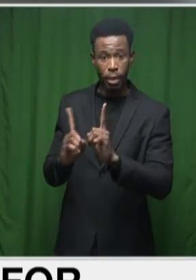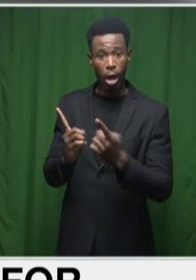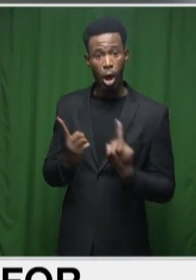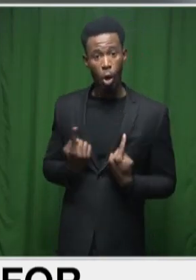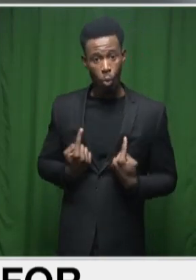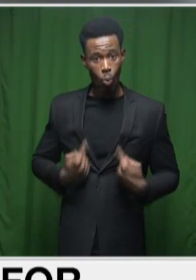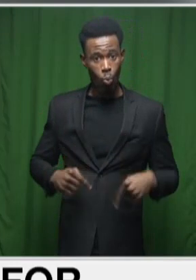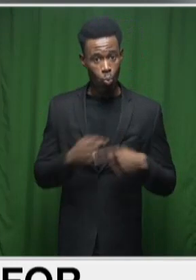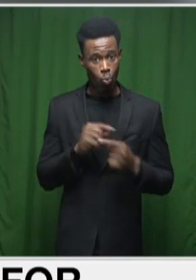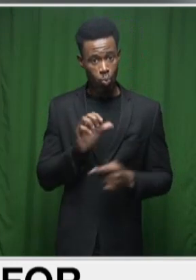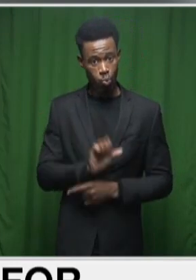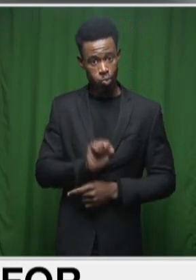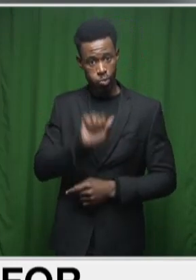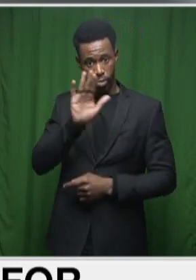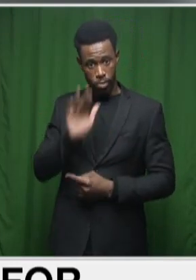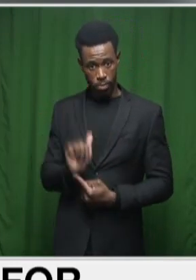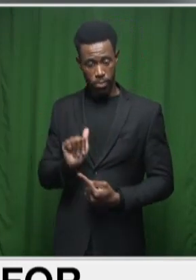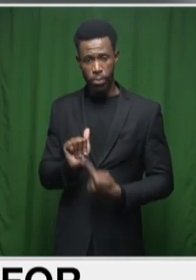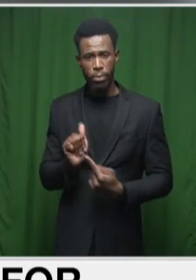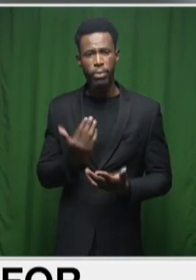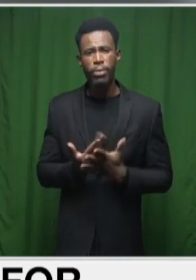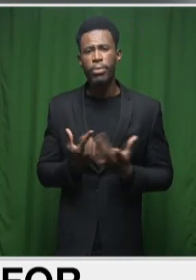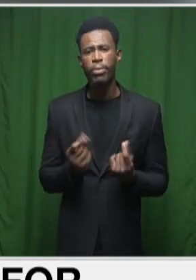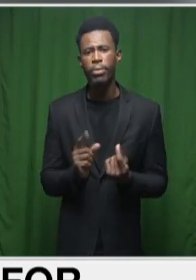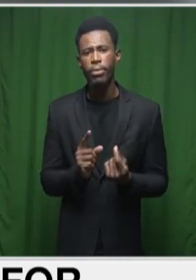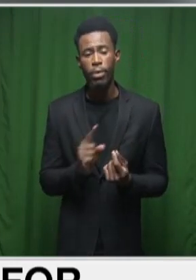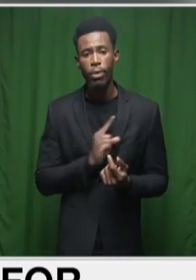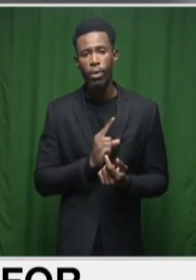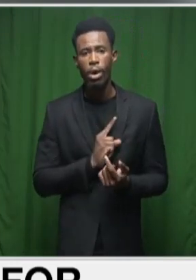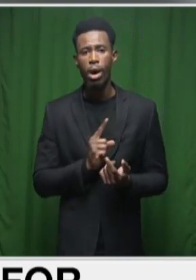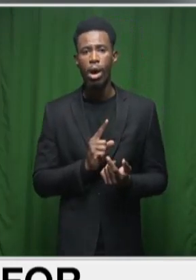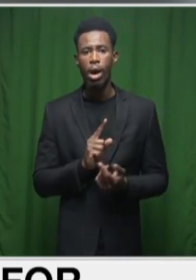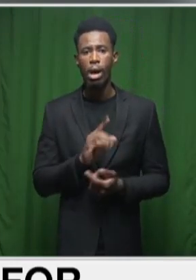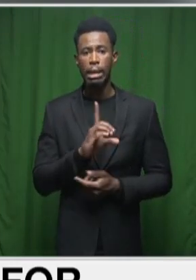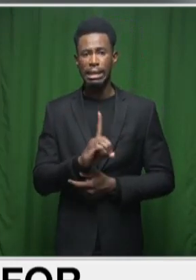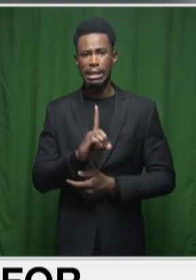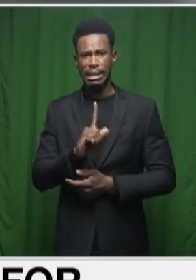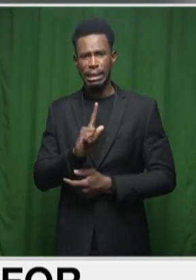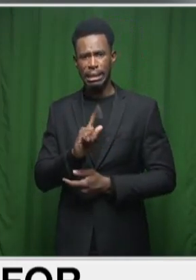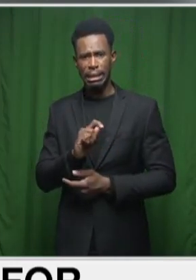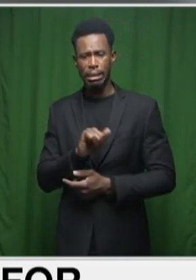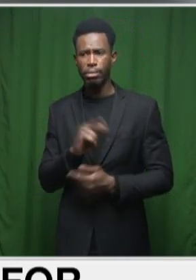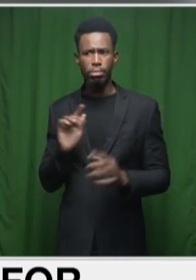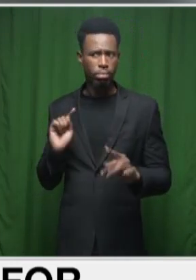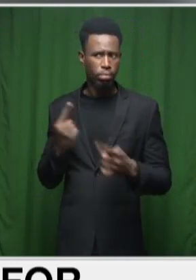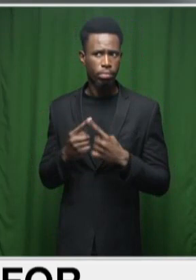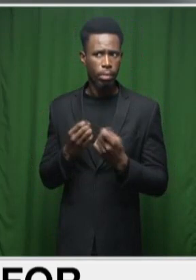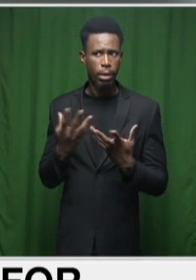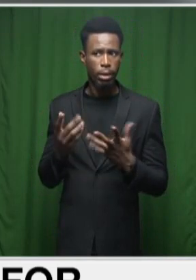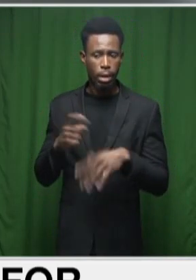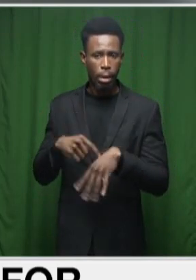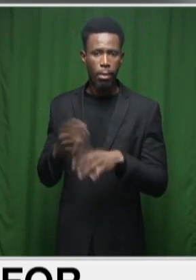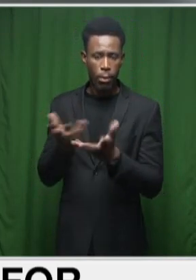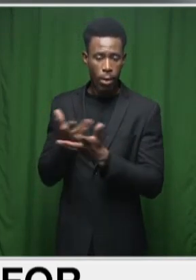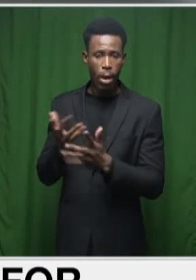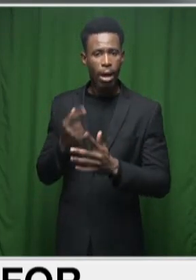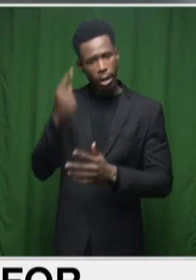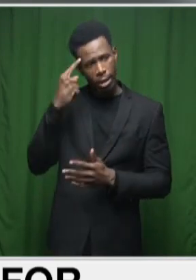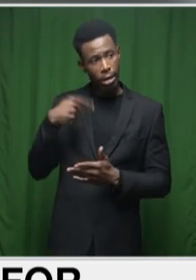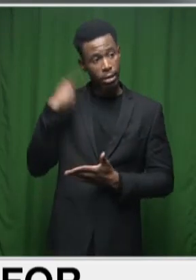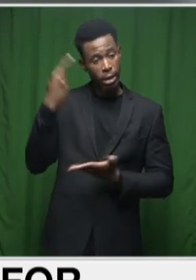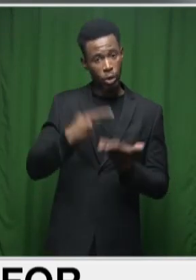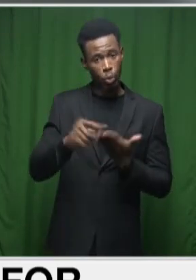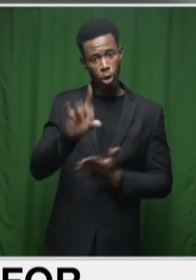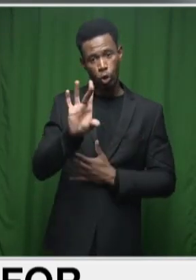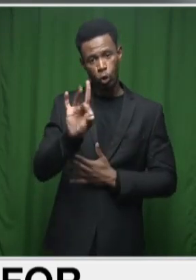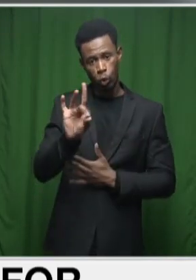as much as I think also, TIPS has already been doing a lot of engagements in preparation for that. And I think next week, Tuesday, we're going to be having a development dialogue to